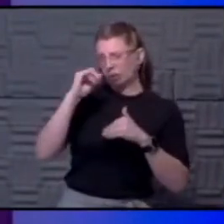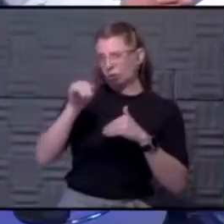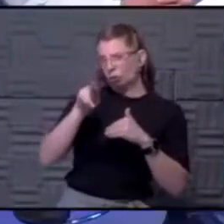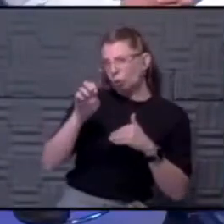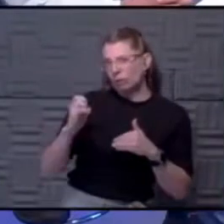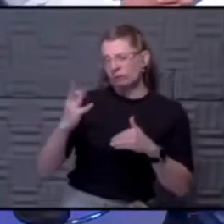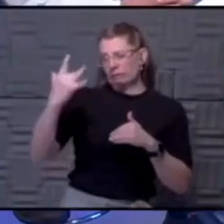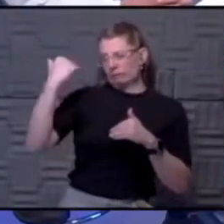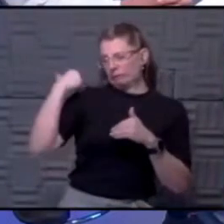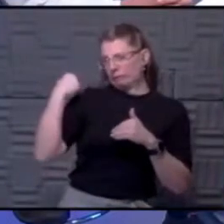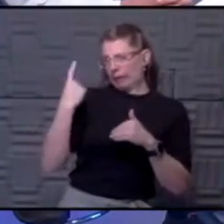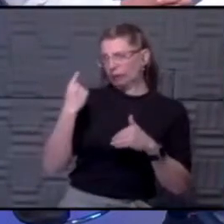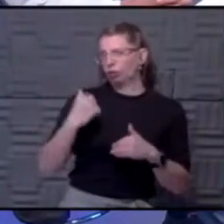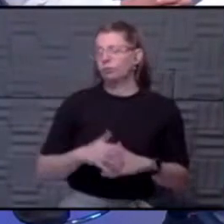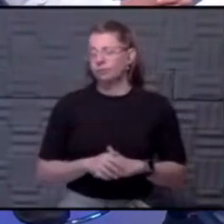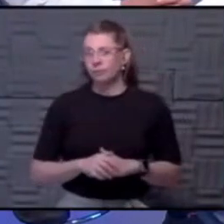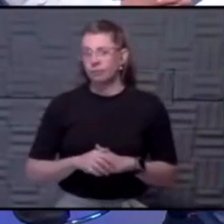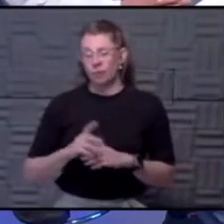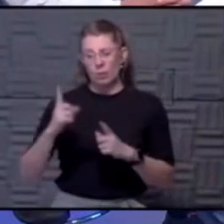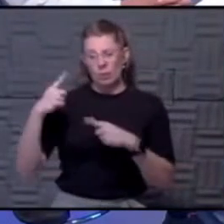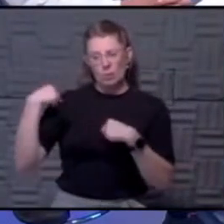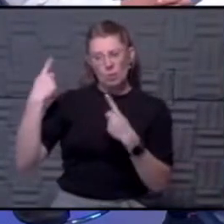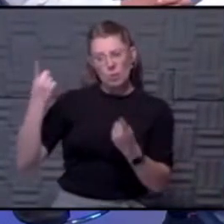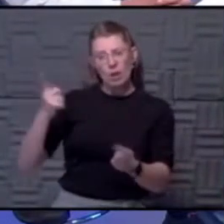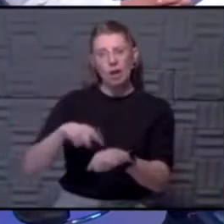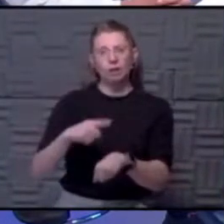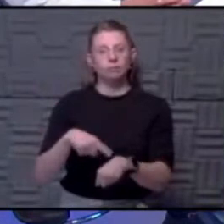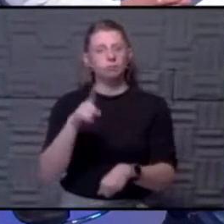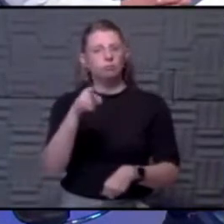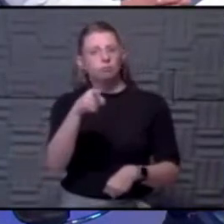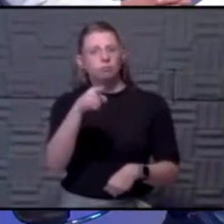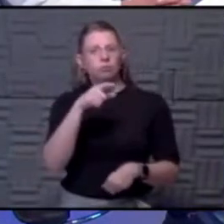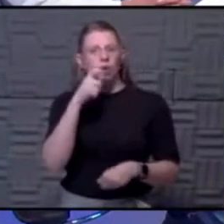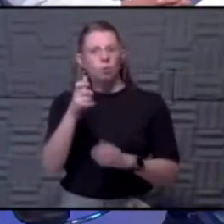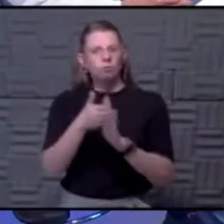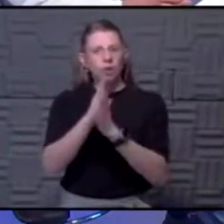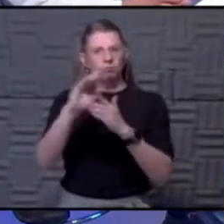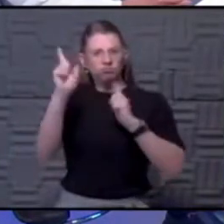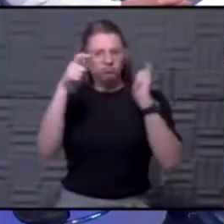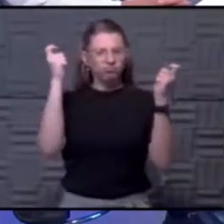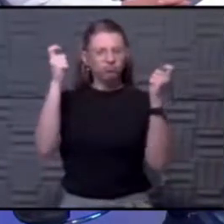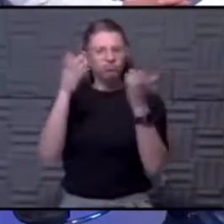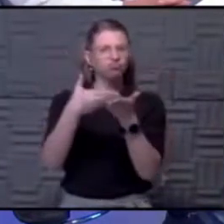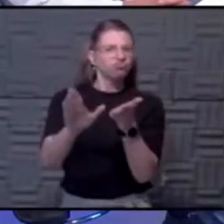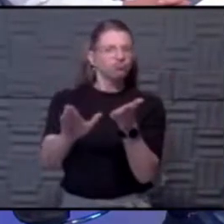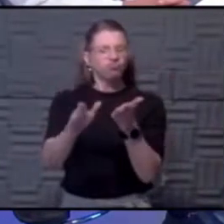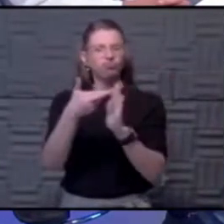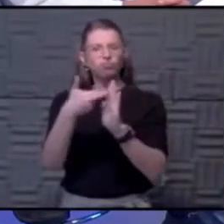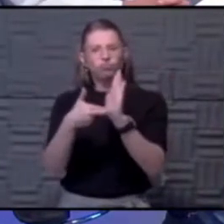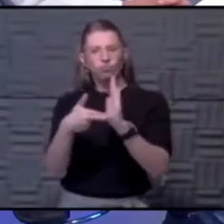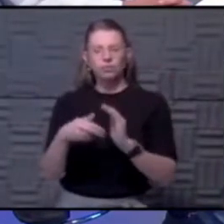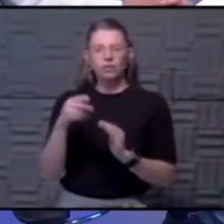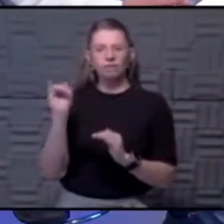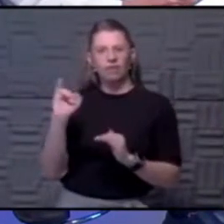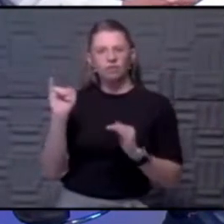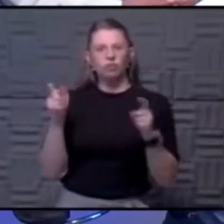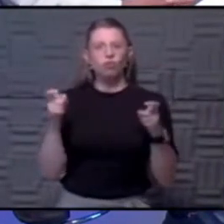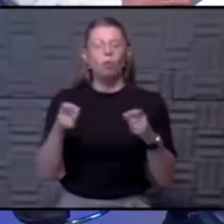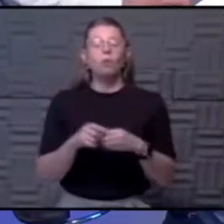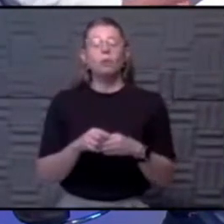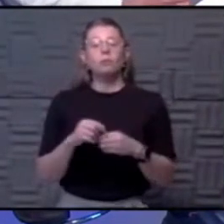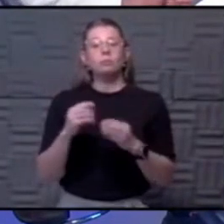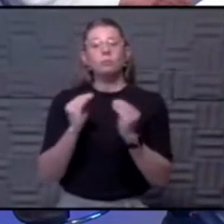thinking the same thing. That's a long time ago. Don't get cocky, people. All right. Other questions?